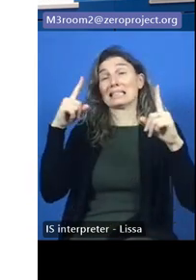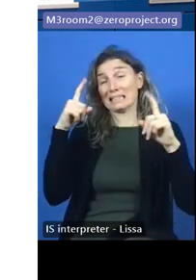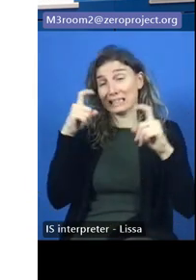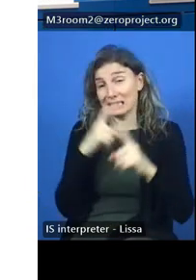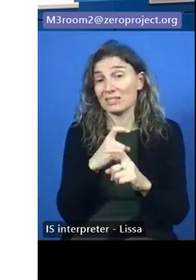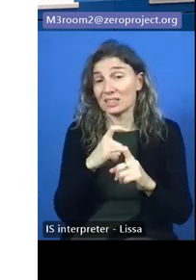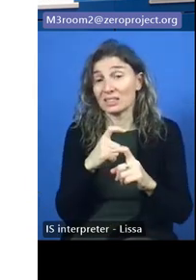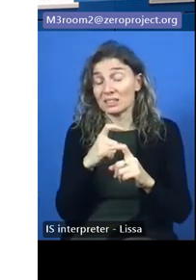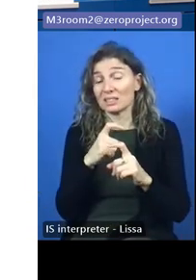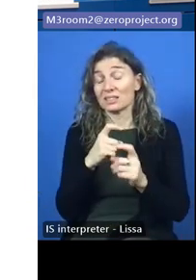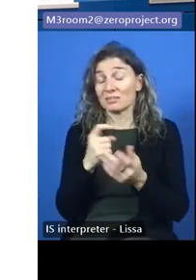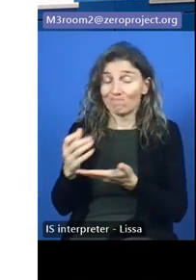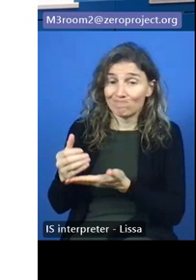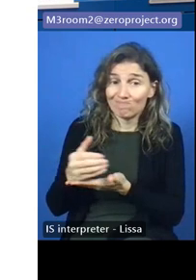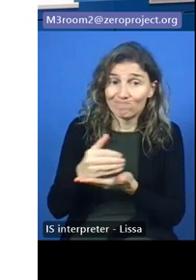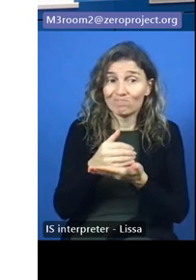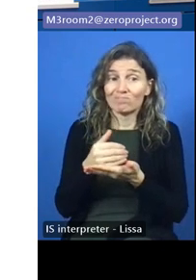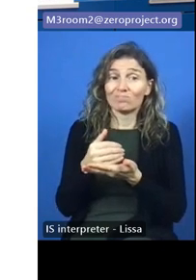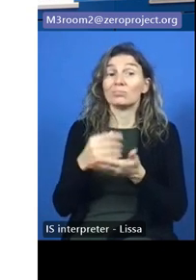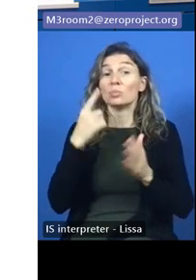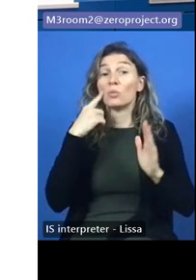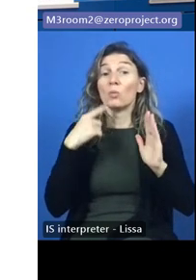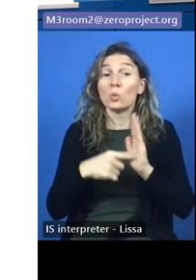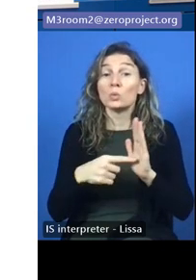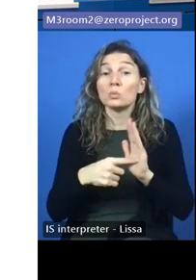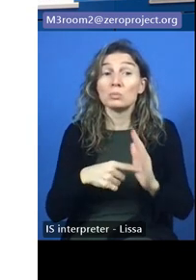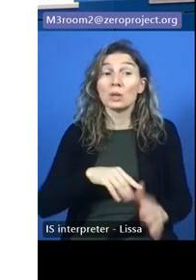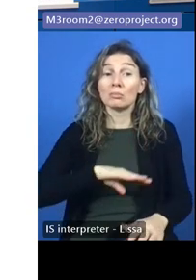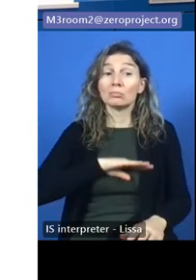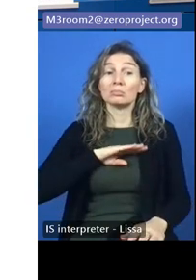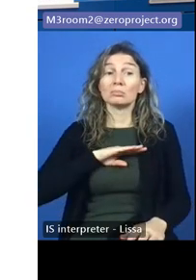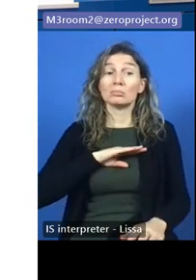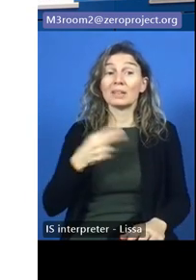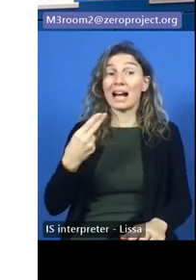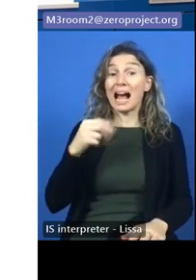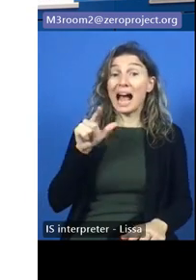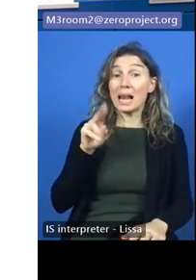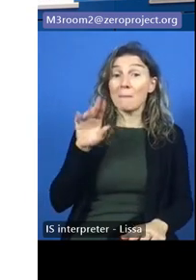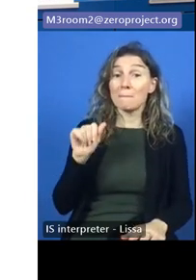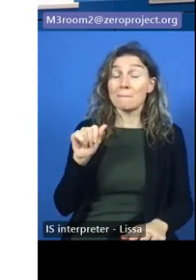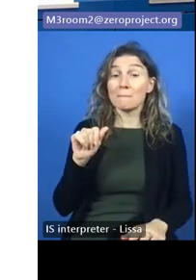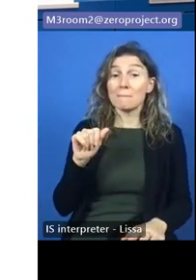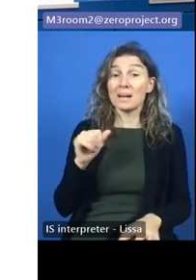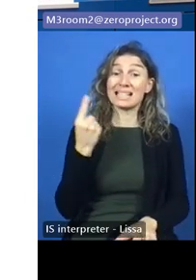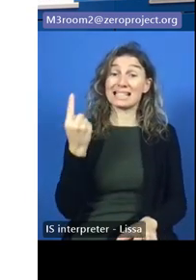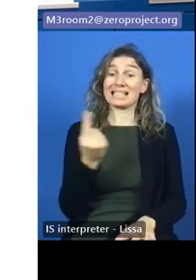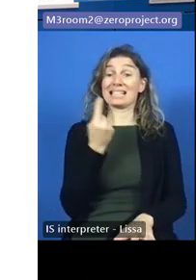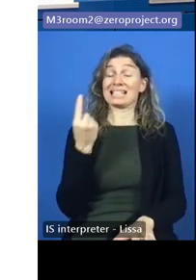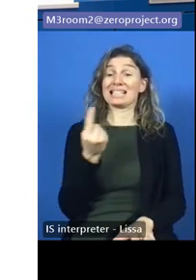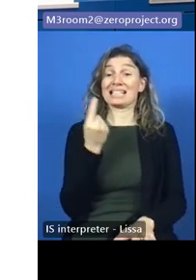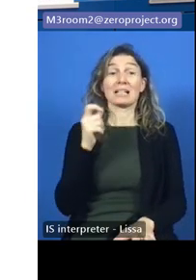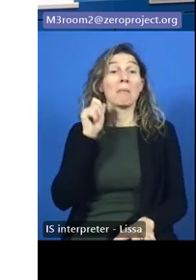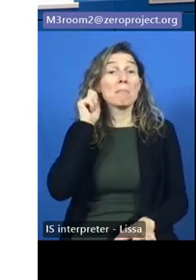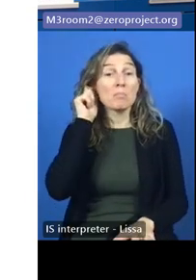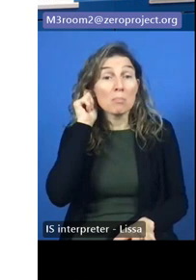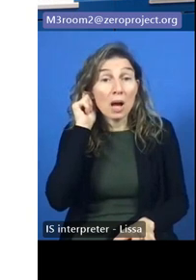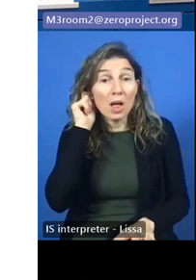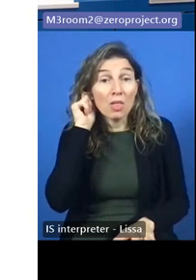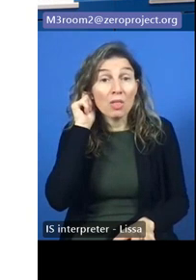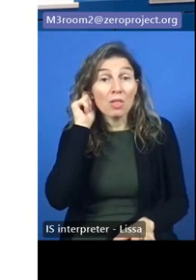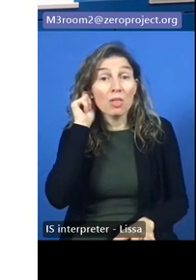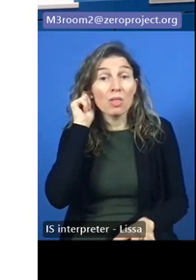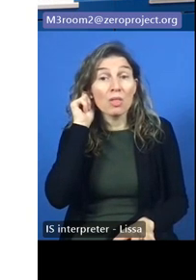lives. Halima, for example, 25 years old, a single mother, secondary school leaver, single mother by choice, by